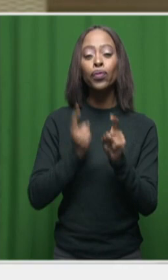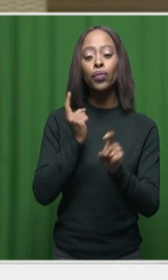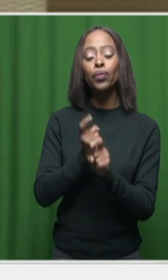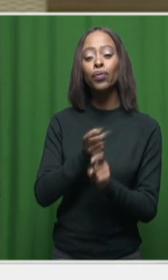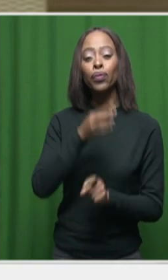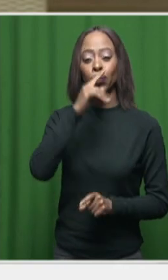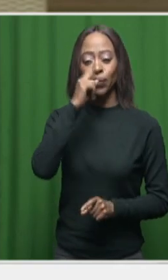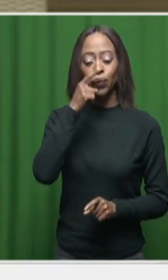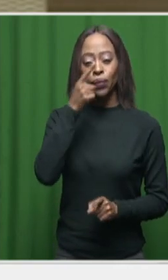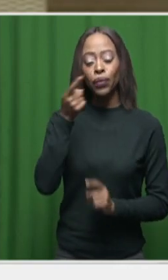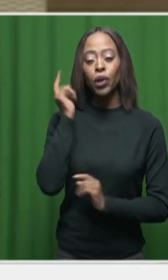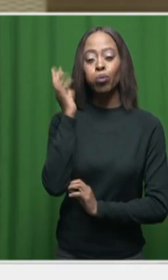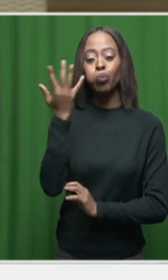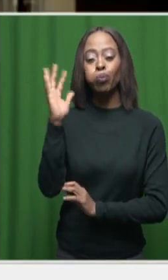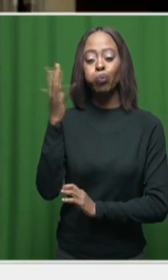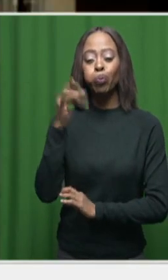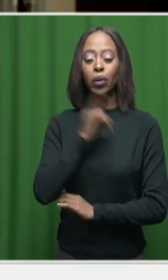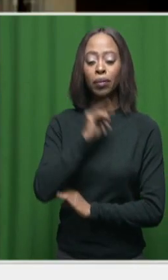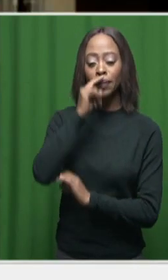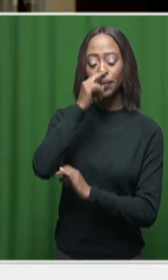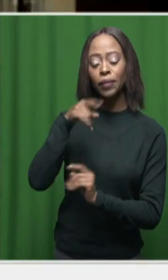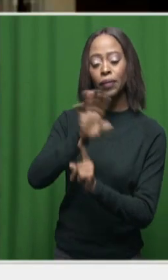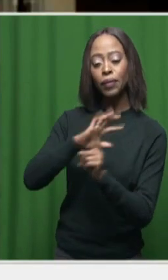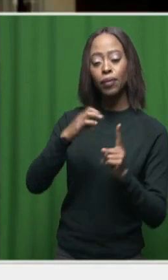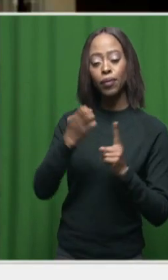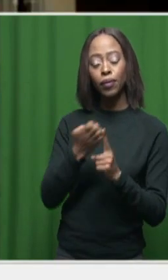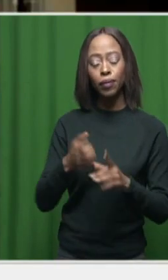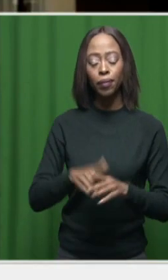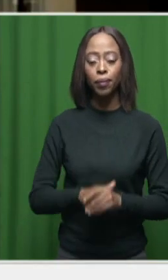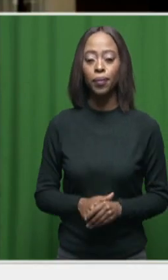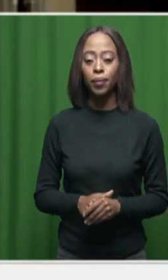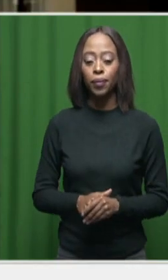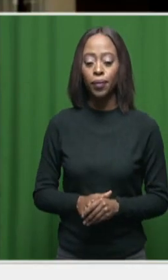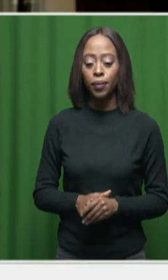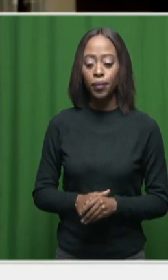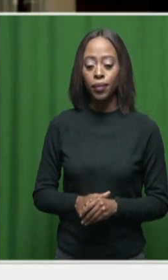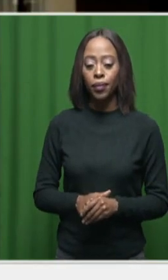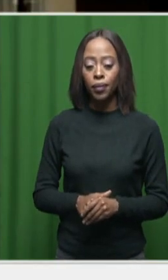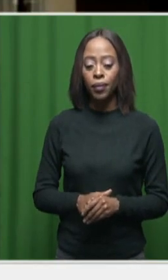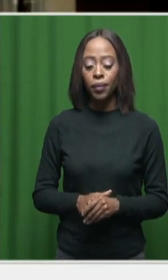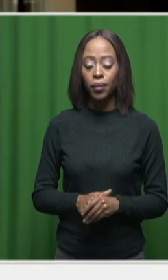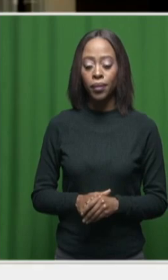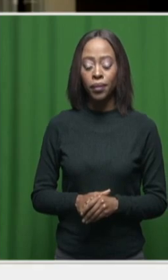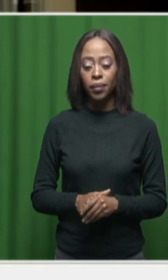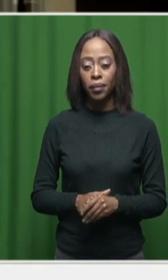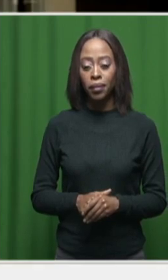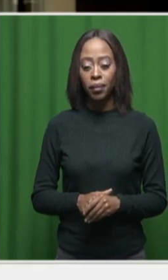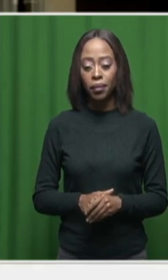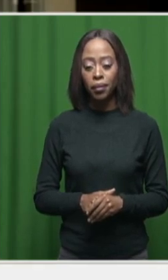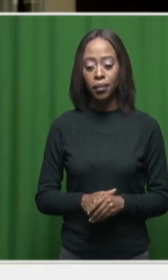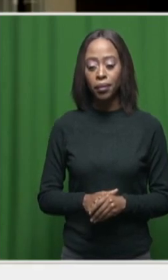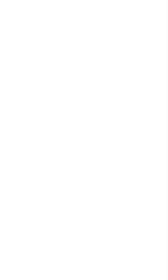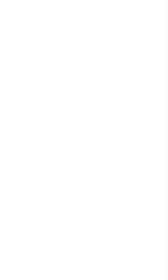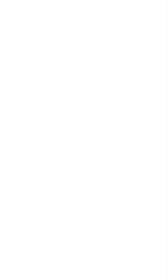the bush with a sophisticated ambience. For SABC News, I am Thapelo Mowela.